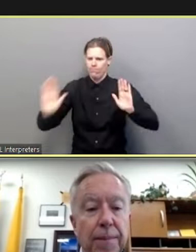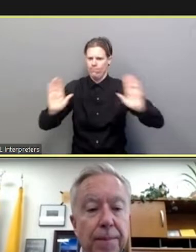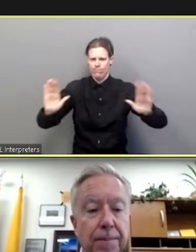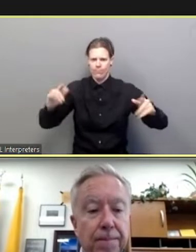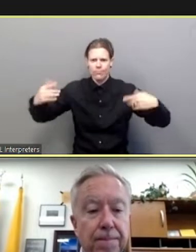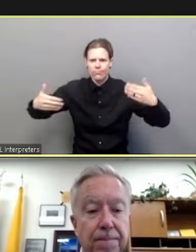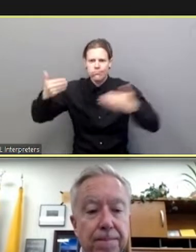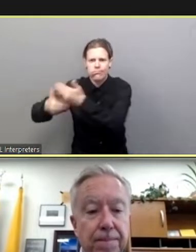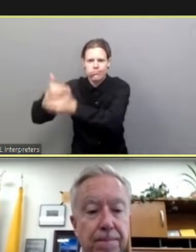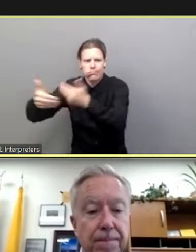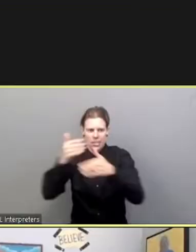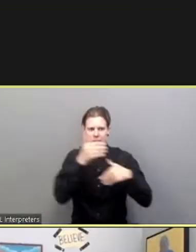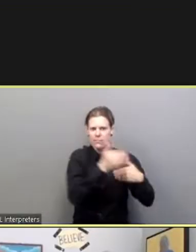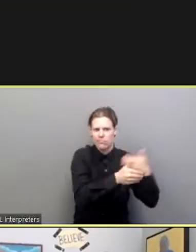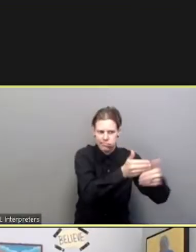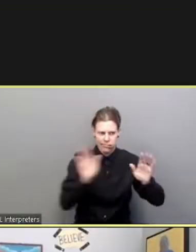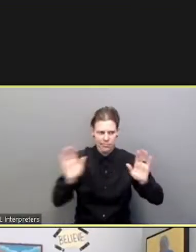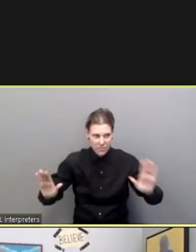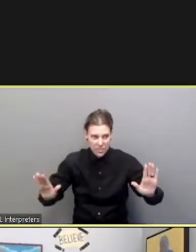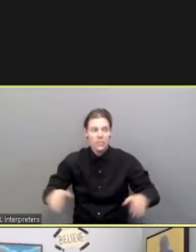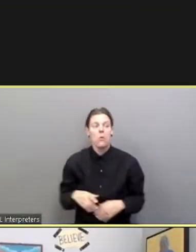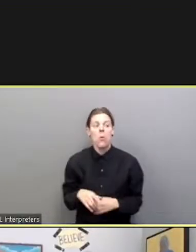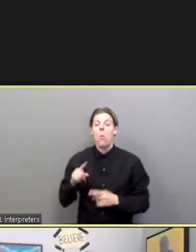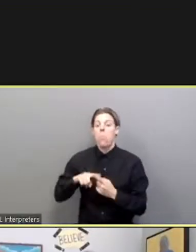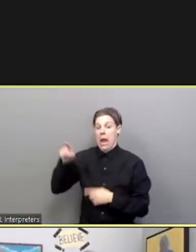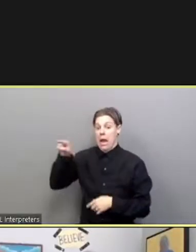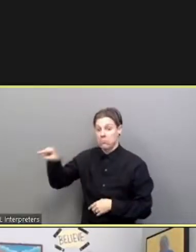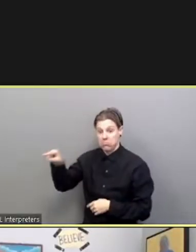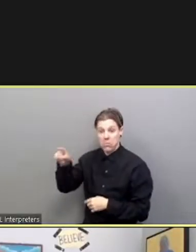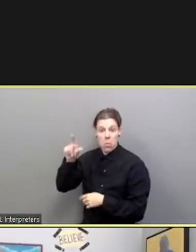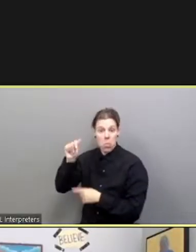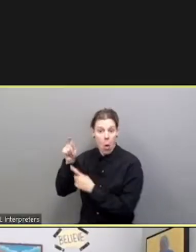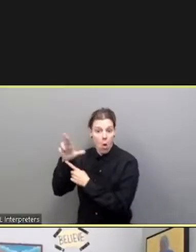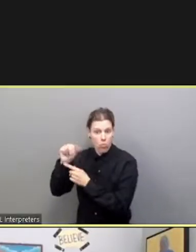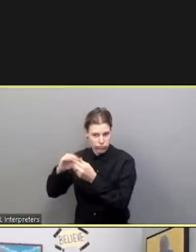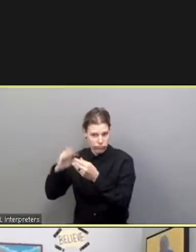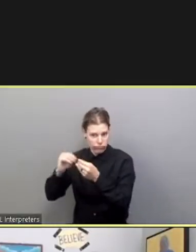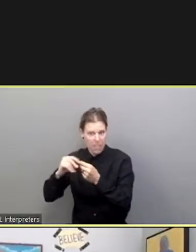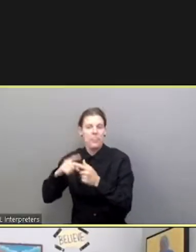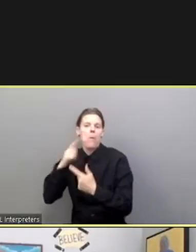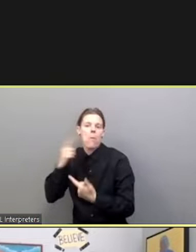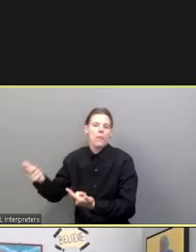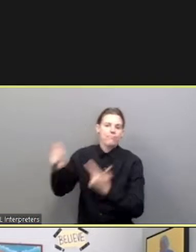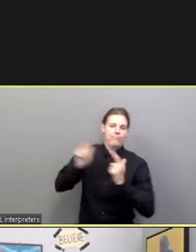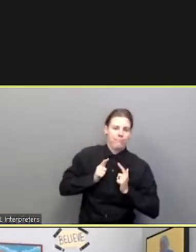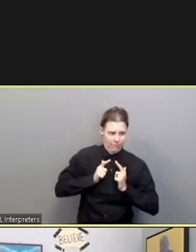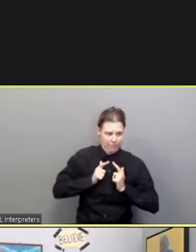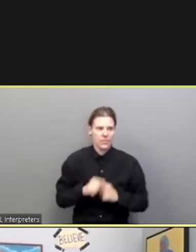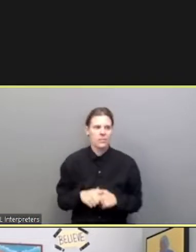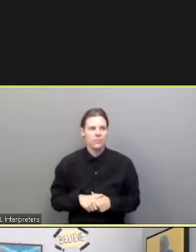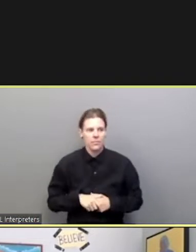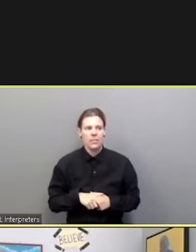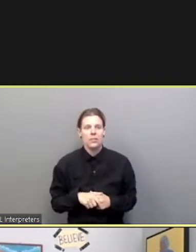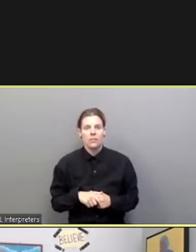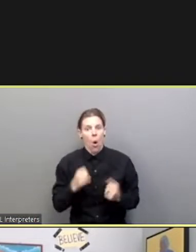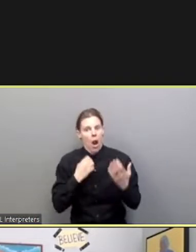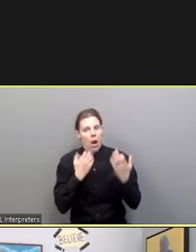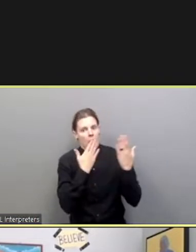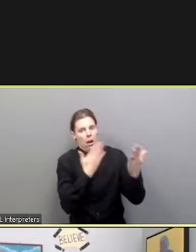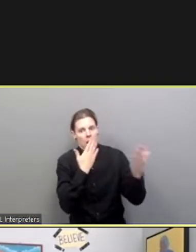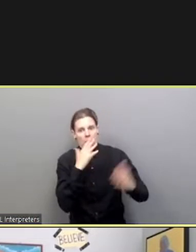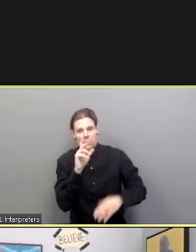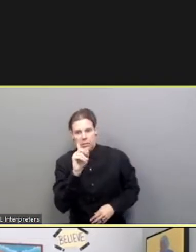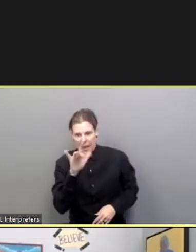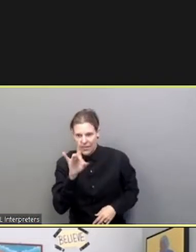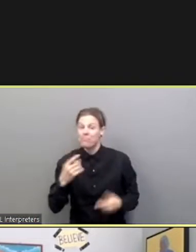Laura. Thanks so much. Thanks so much, David. Yeah, very sobering today. Full vaccine is still